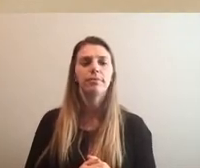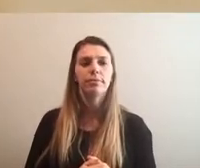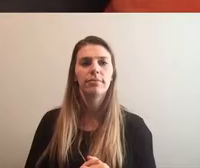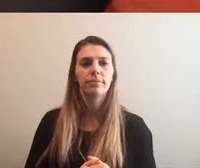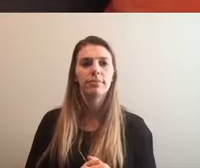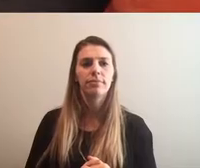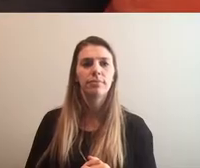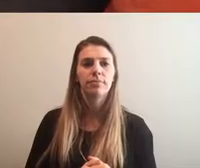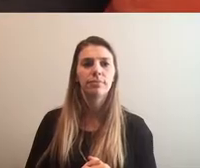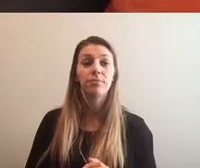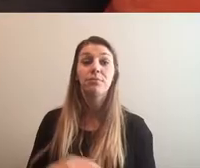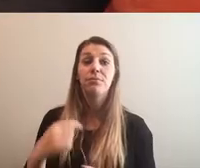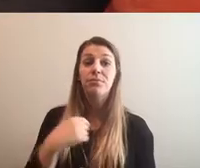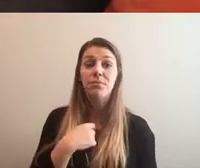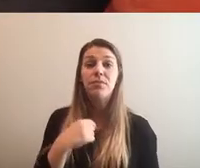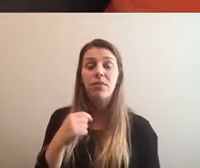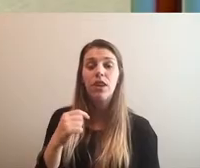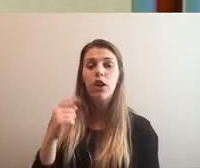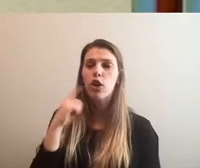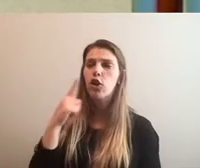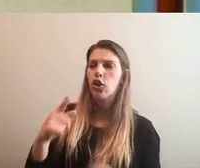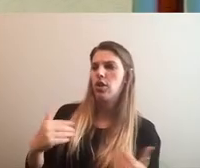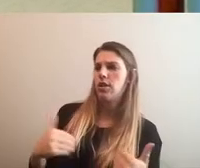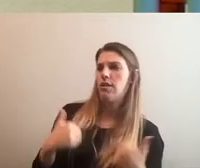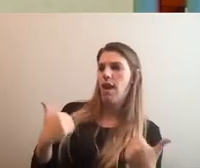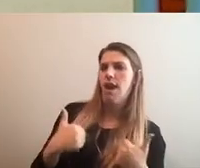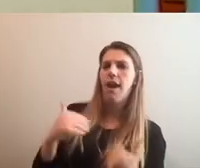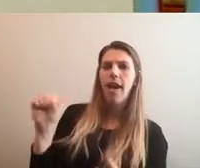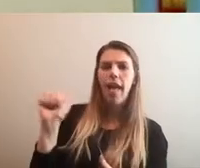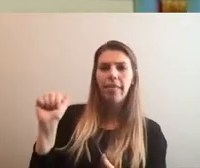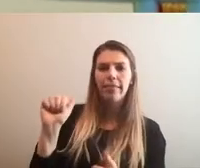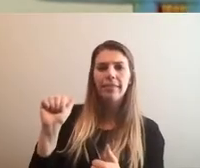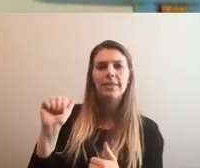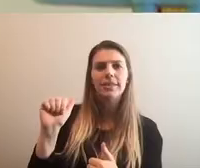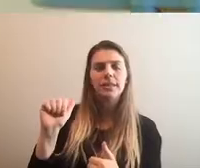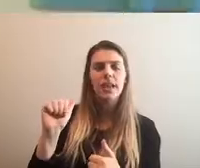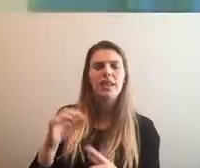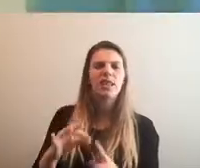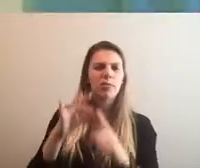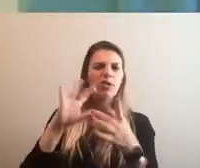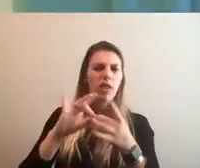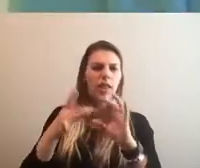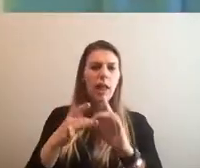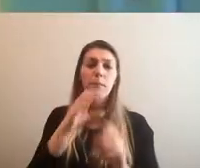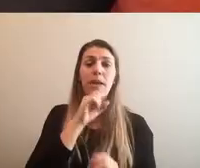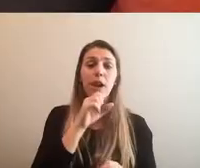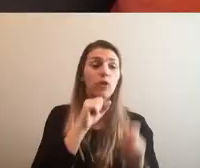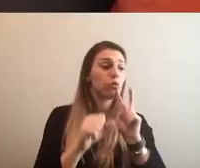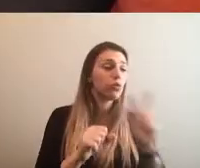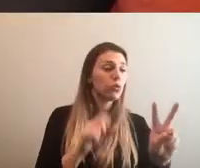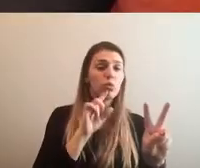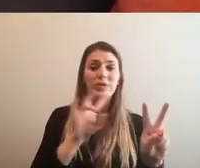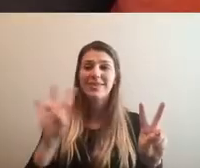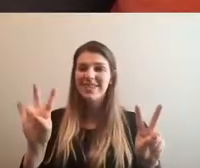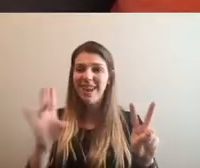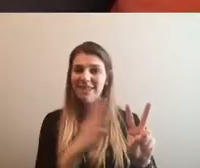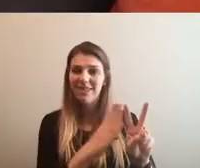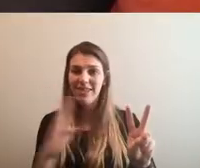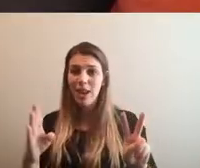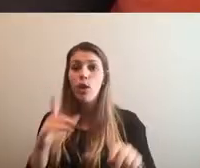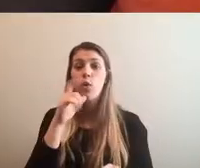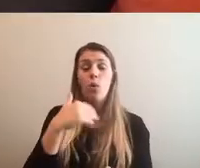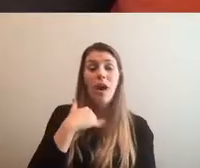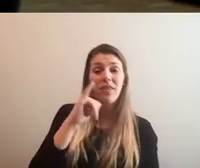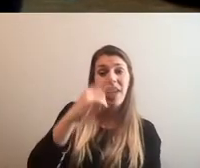I had heard about young athletes through Special Olympics. It's for children ages 2 to 7. Both with intellectual disabilities